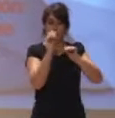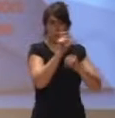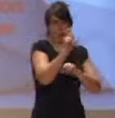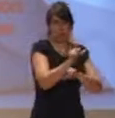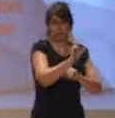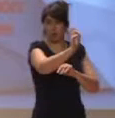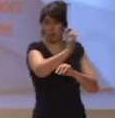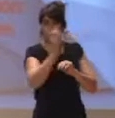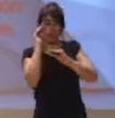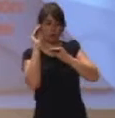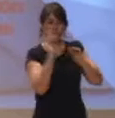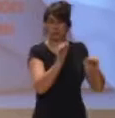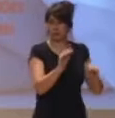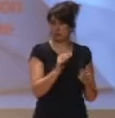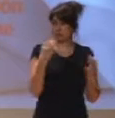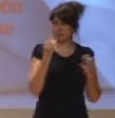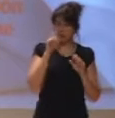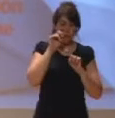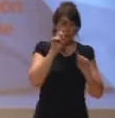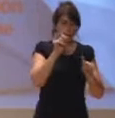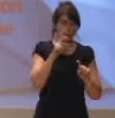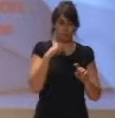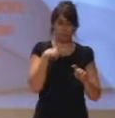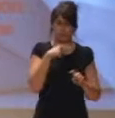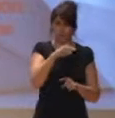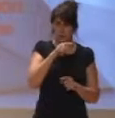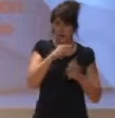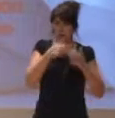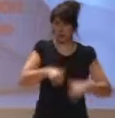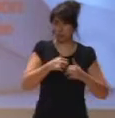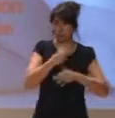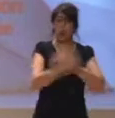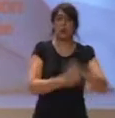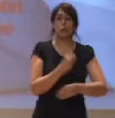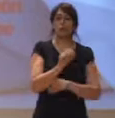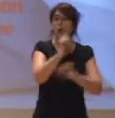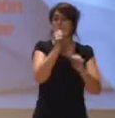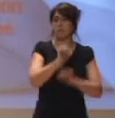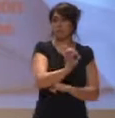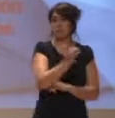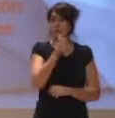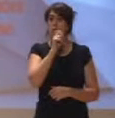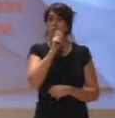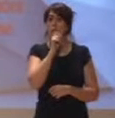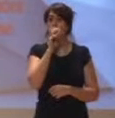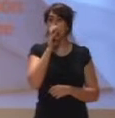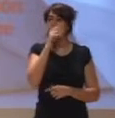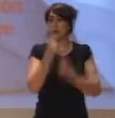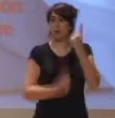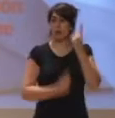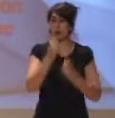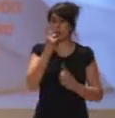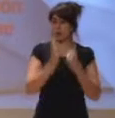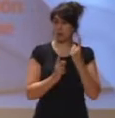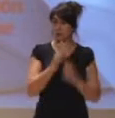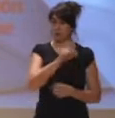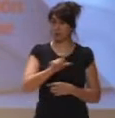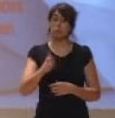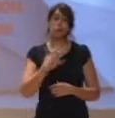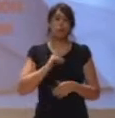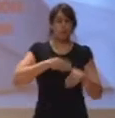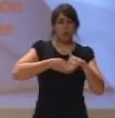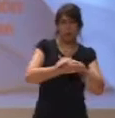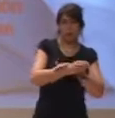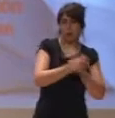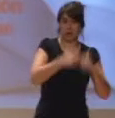Do you foresee anything for trainers? Training of trainers? For those who have to teach how to use this,